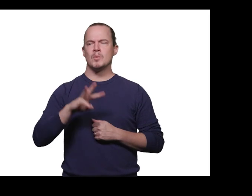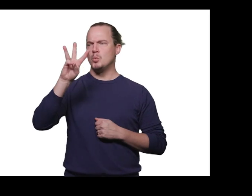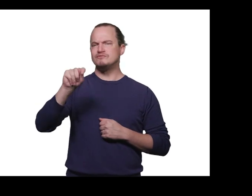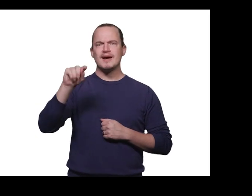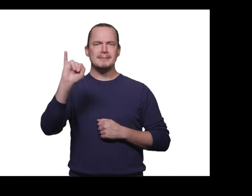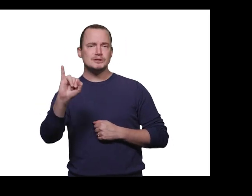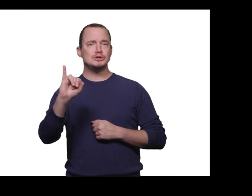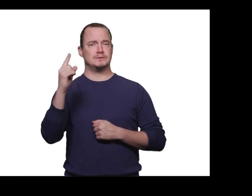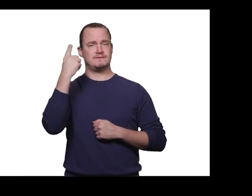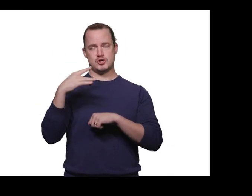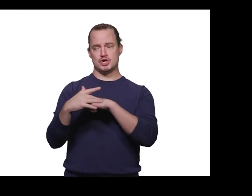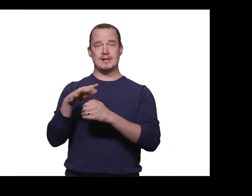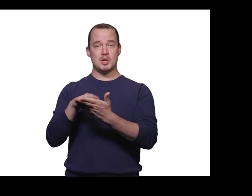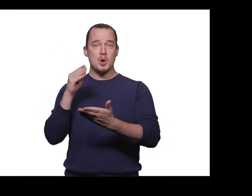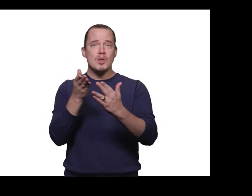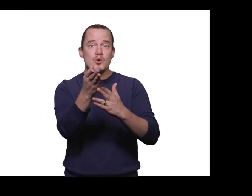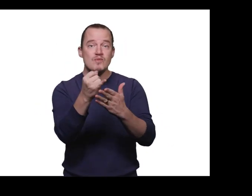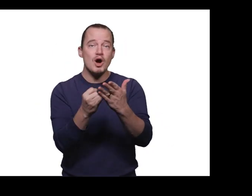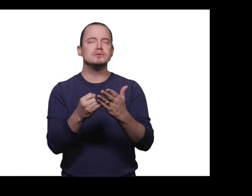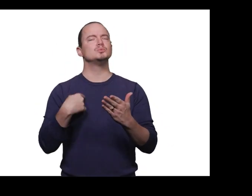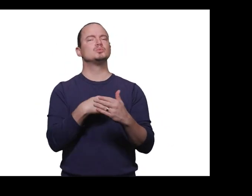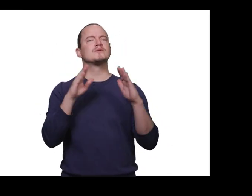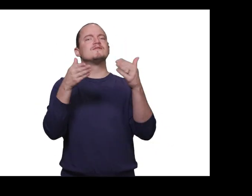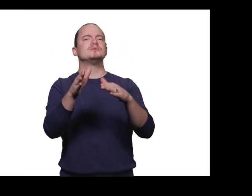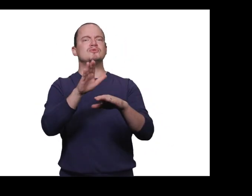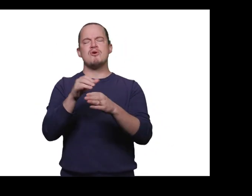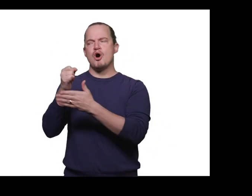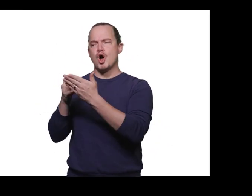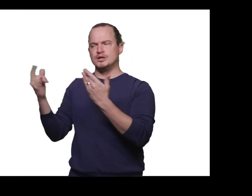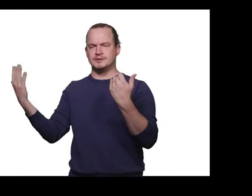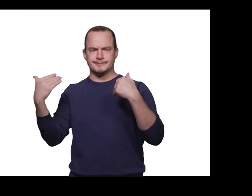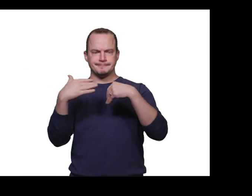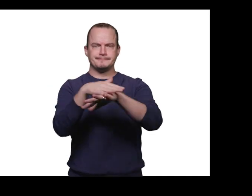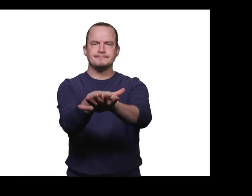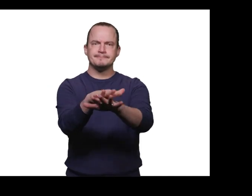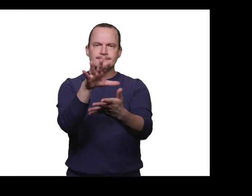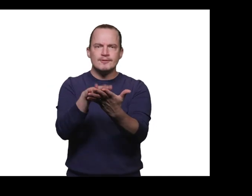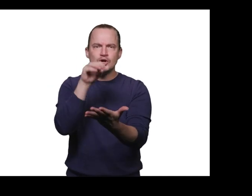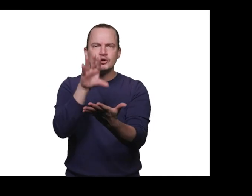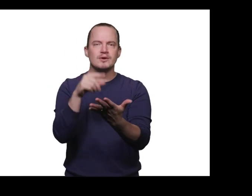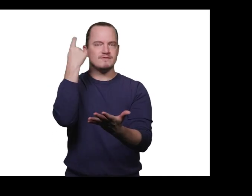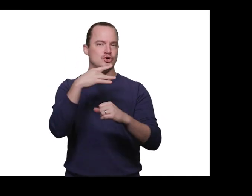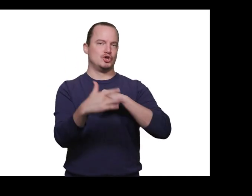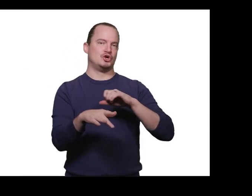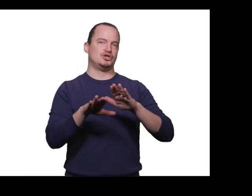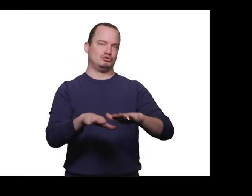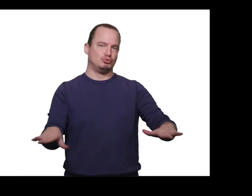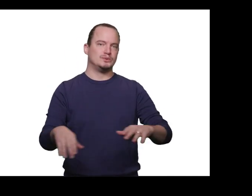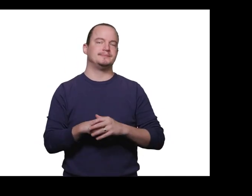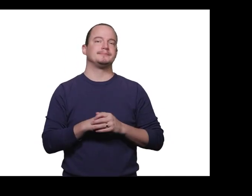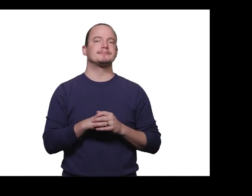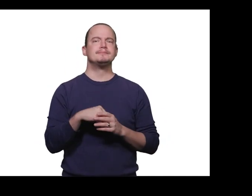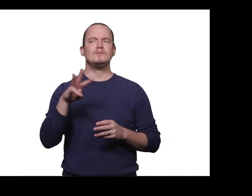Wolf Trap Institute for Early Learning Through the Arts focuses on arts-integrated learning strategies in early childhood education,